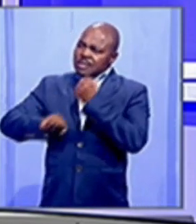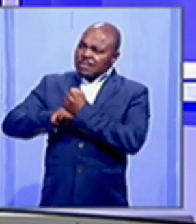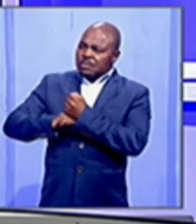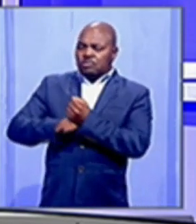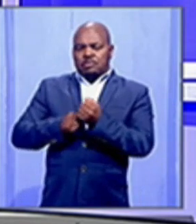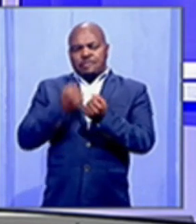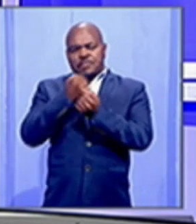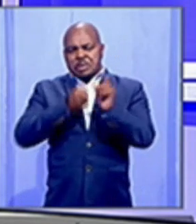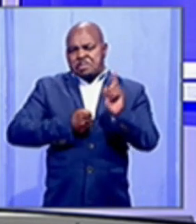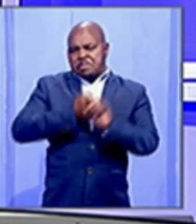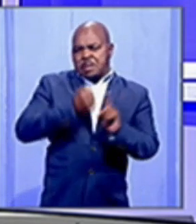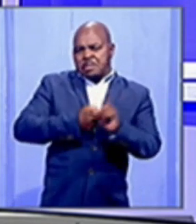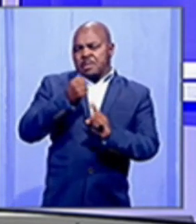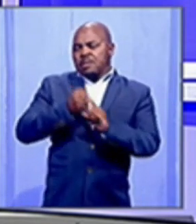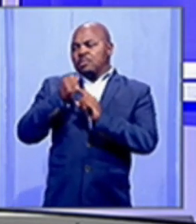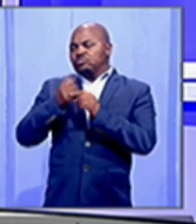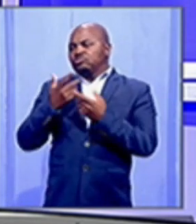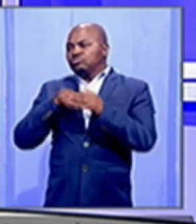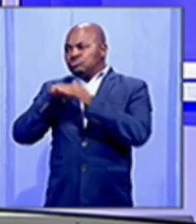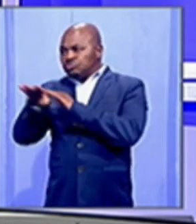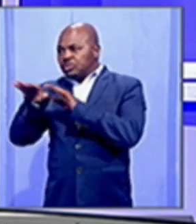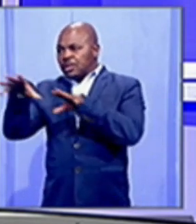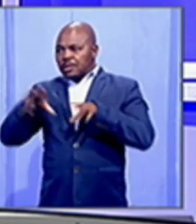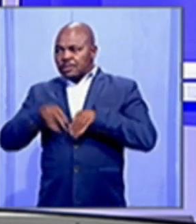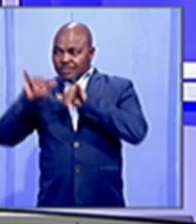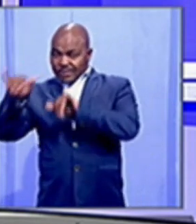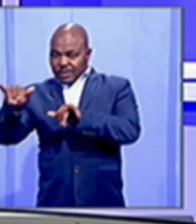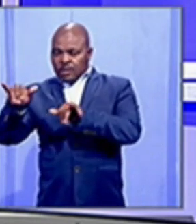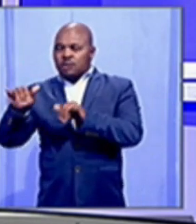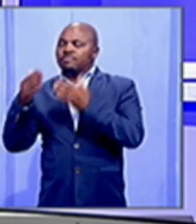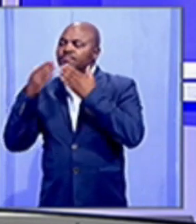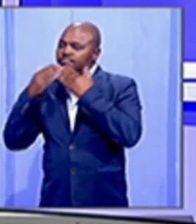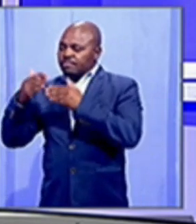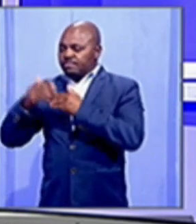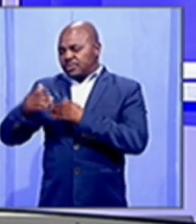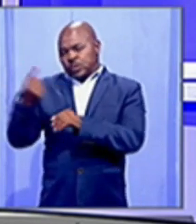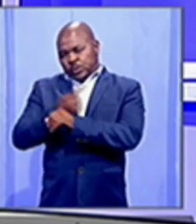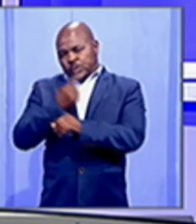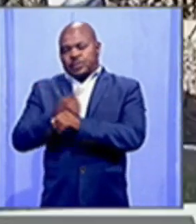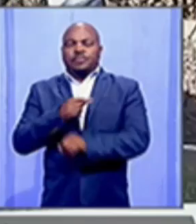balwela kgololosego le go ba neela kemonokeng ka nako ya tlhaolele.